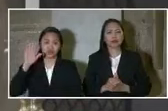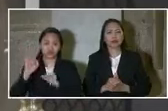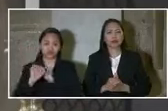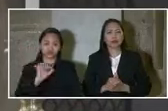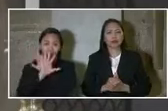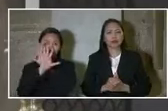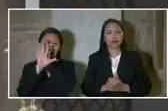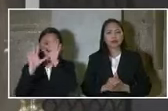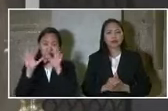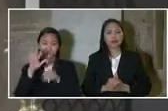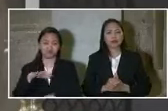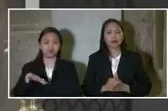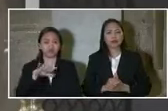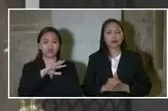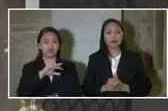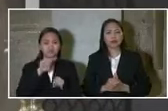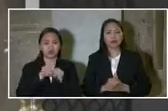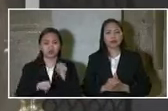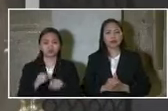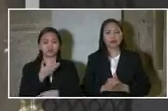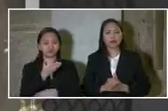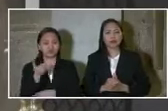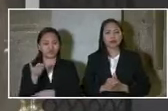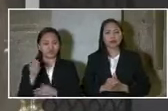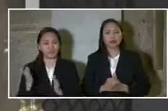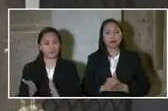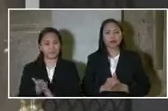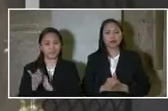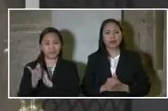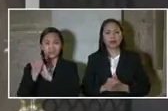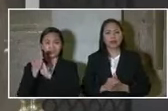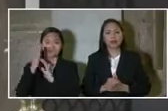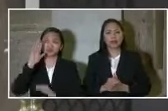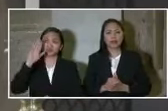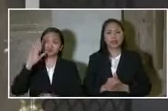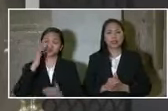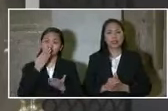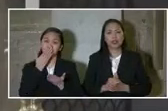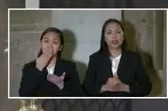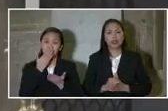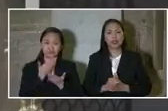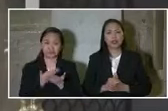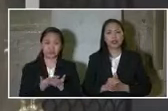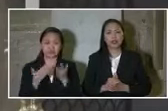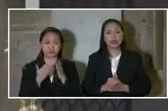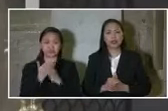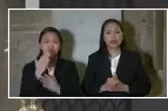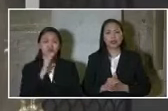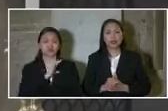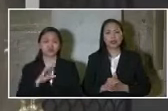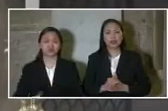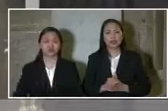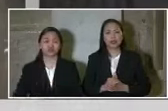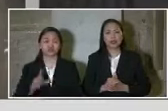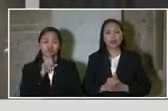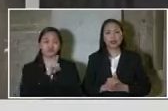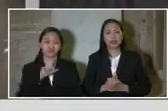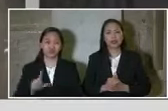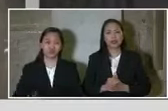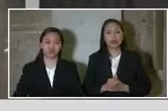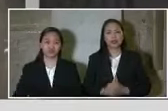with them so that they may praise your goodness. Through Christ our